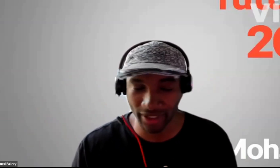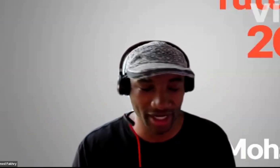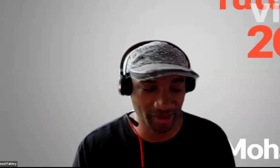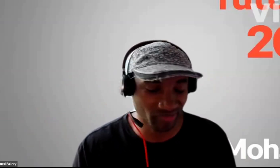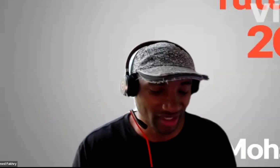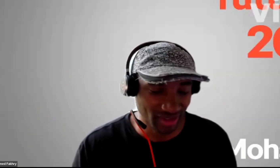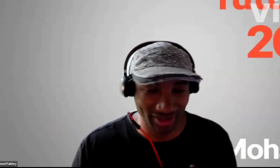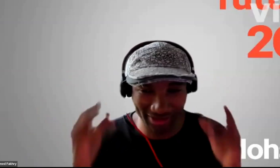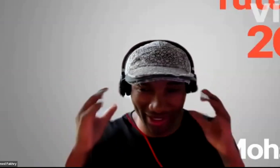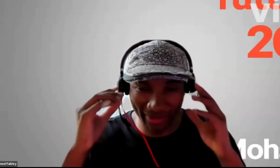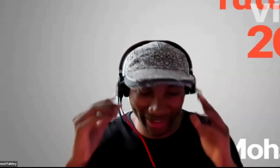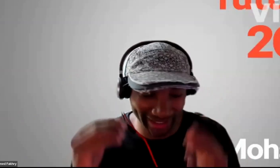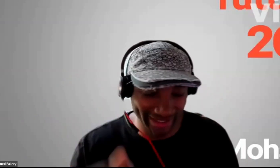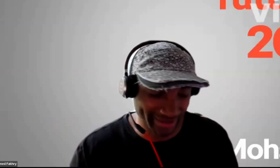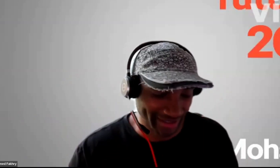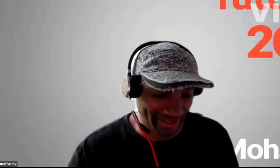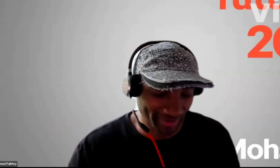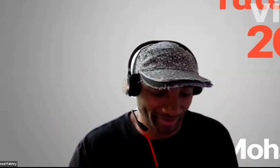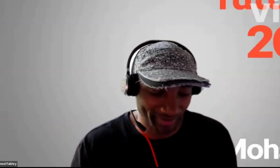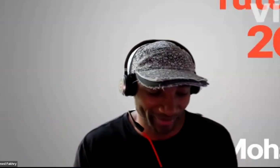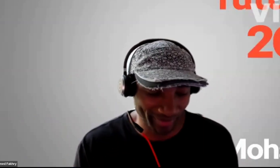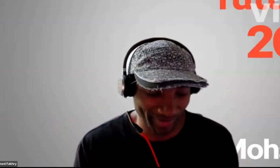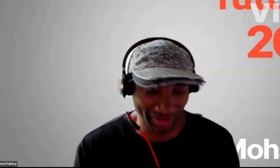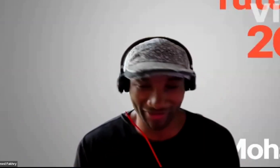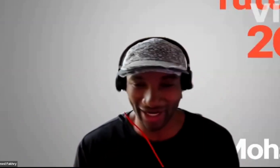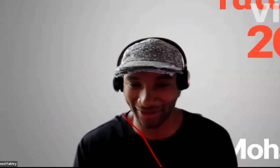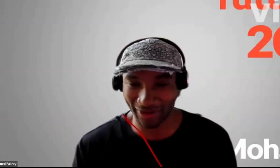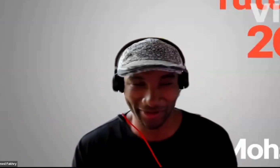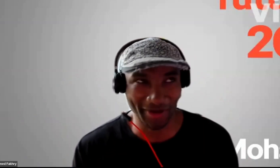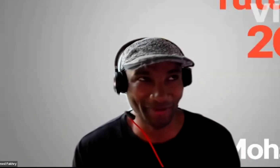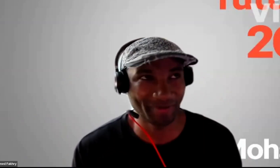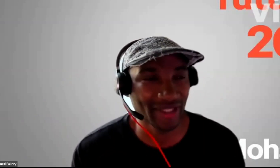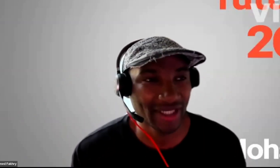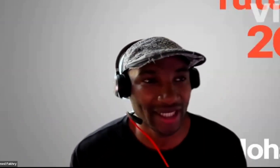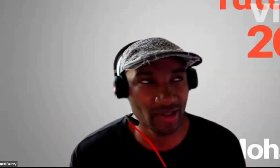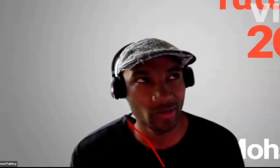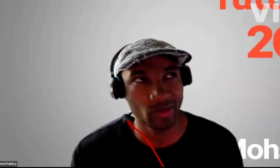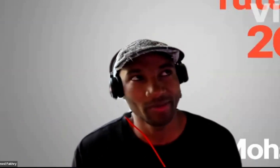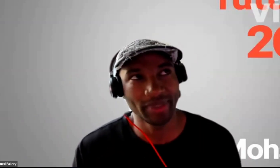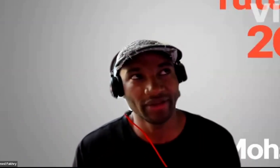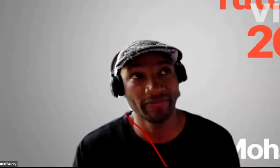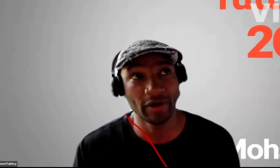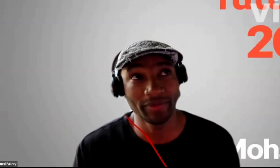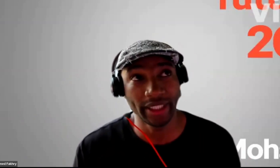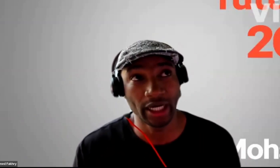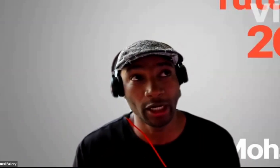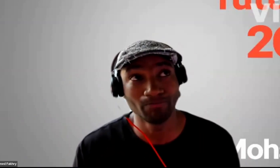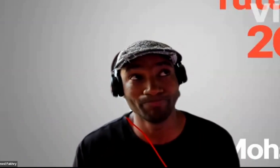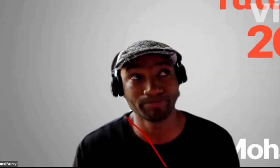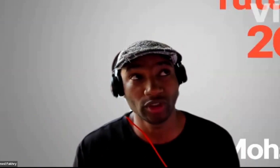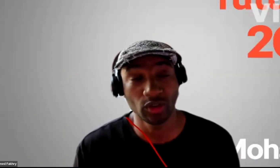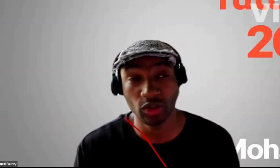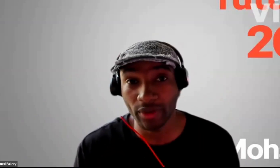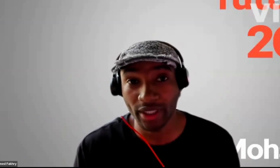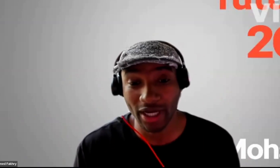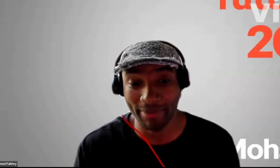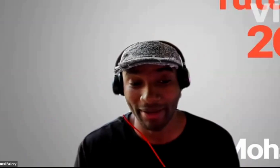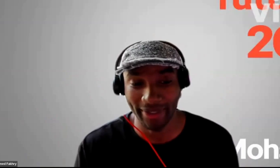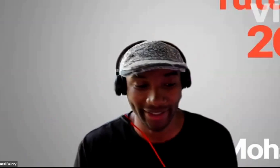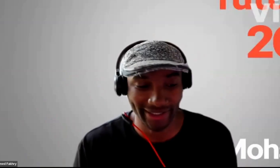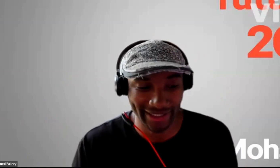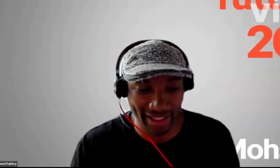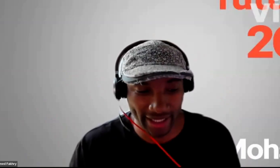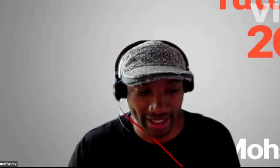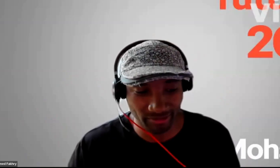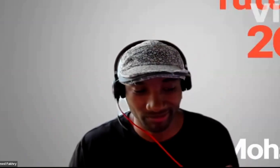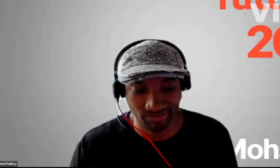really. So that's why I wear this. But overall, I don't know. I mean, for me, growing up, I